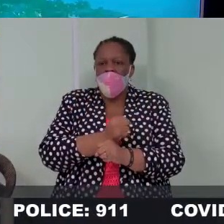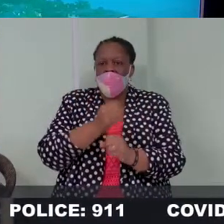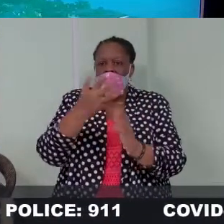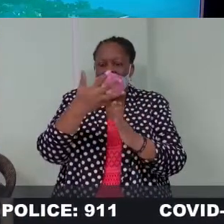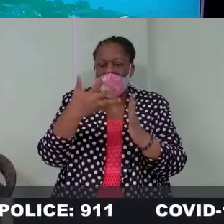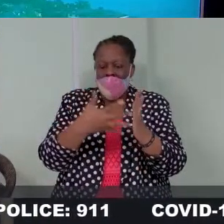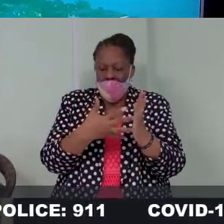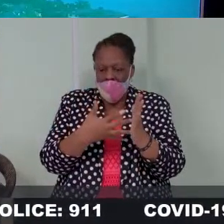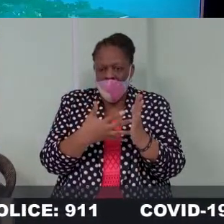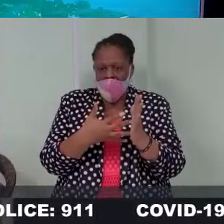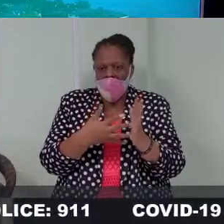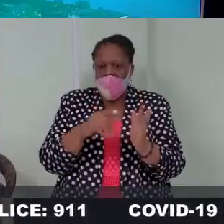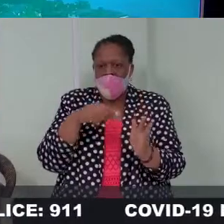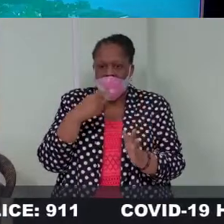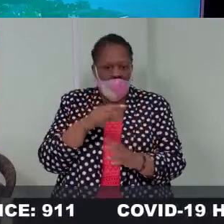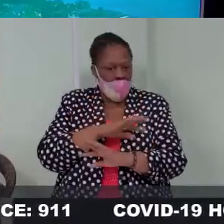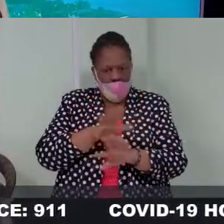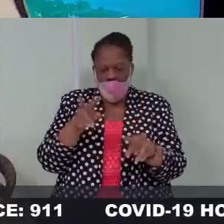Dr. Wilkinson.